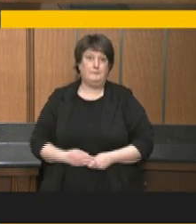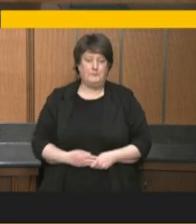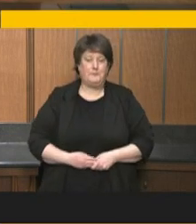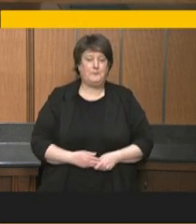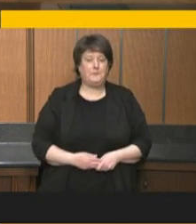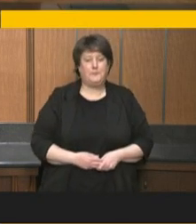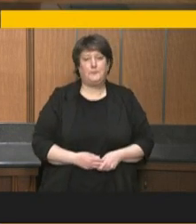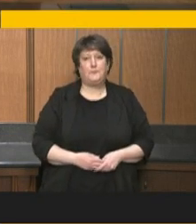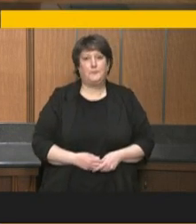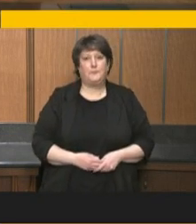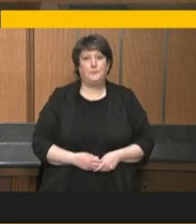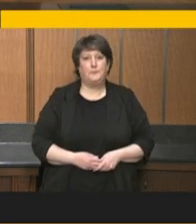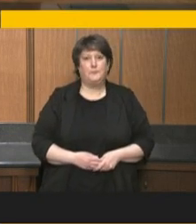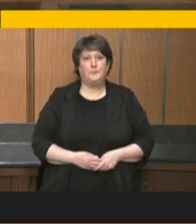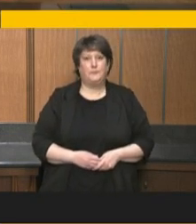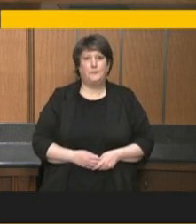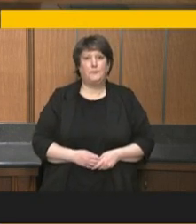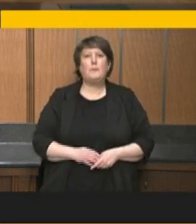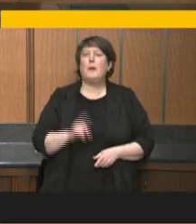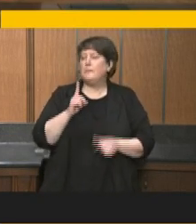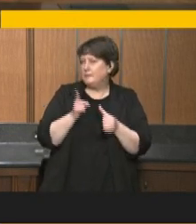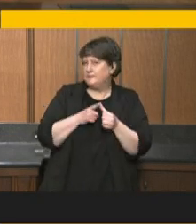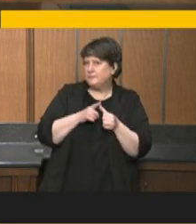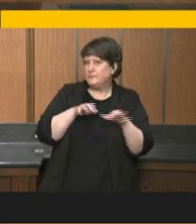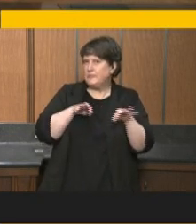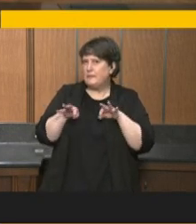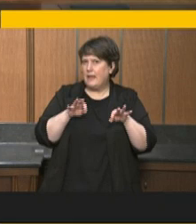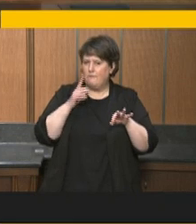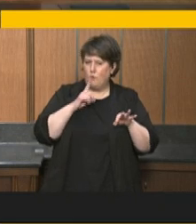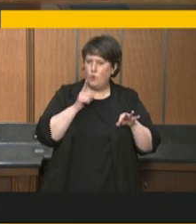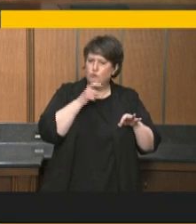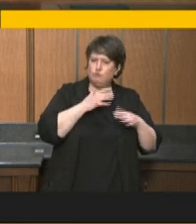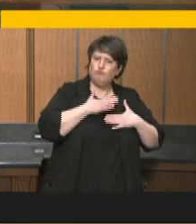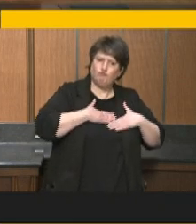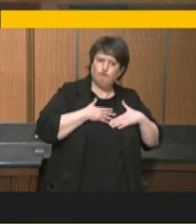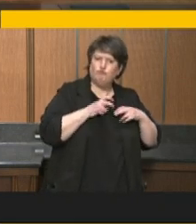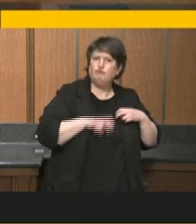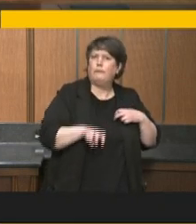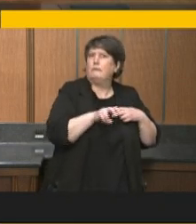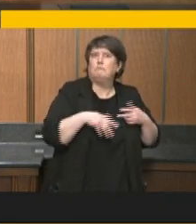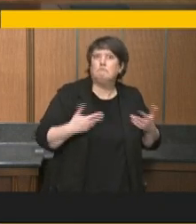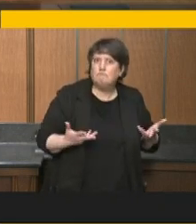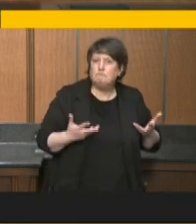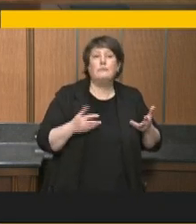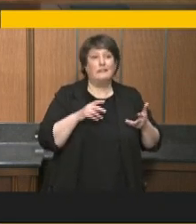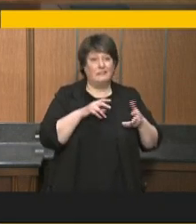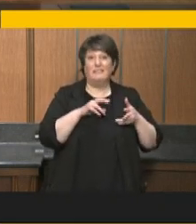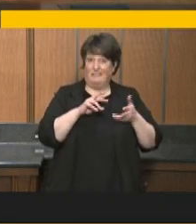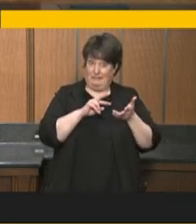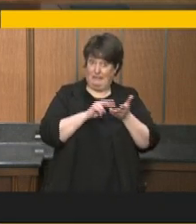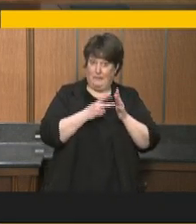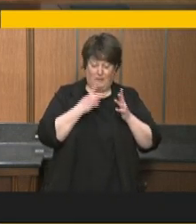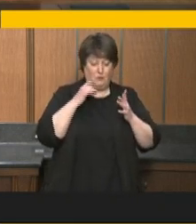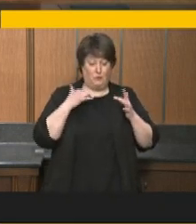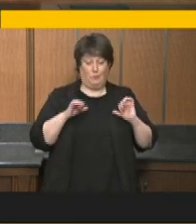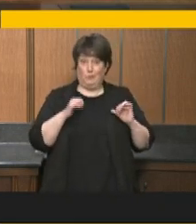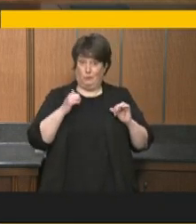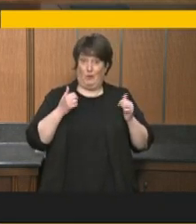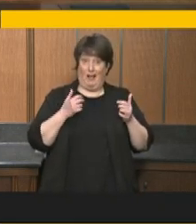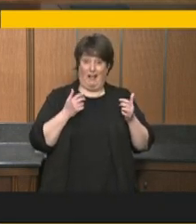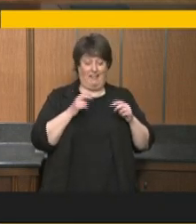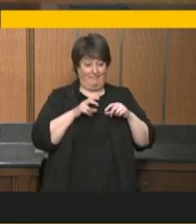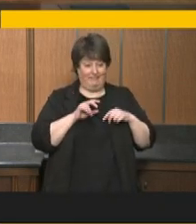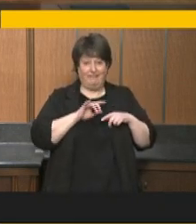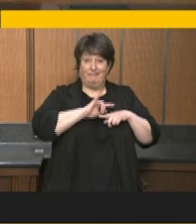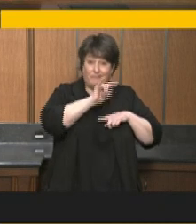Let me explain a little bit about what this actually will mean to travelers. It means that travelers will no longer be permitted to cross the border between Canada and the